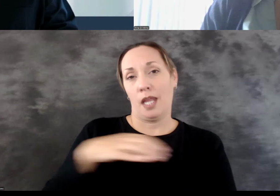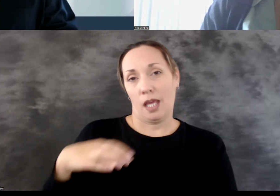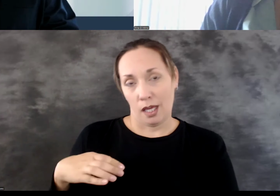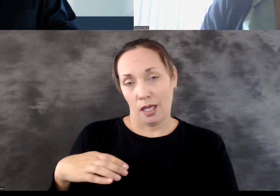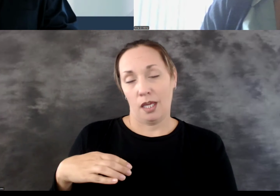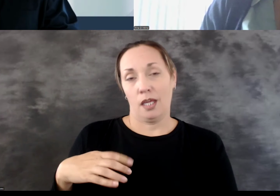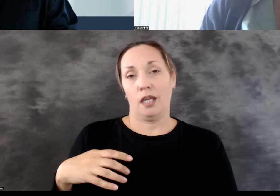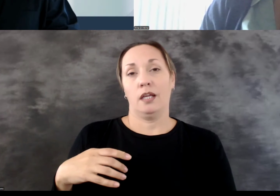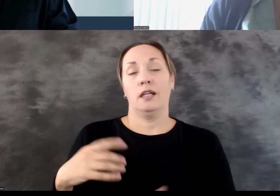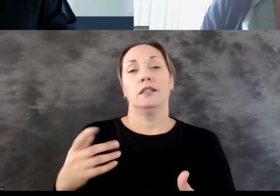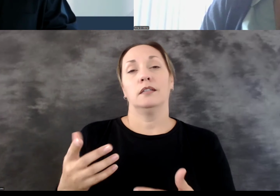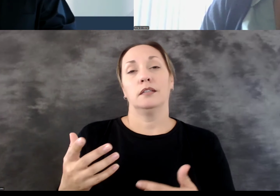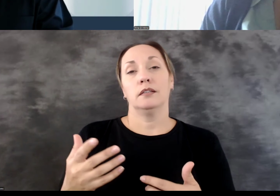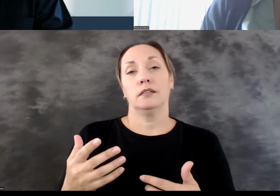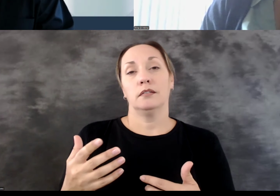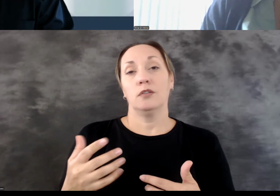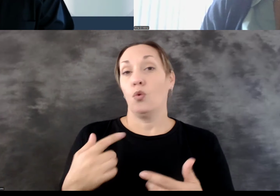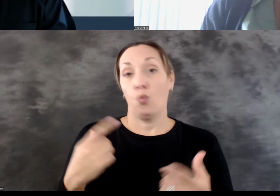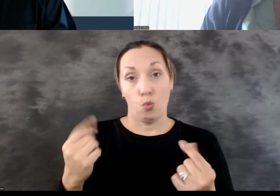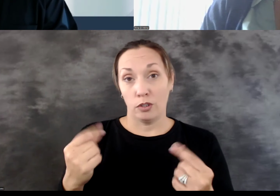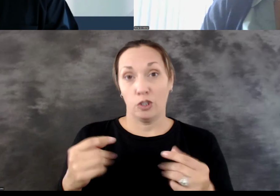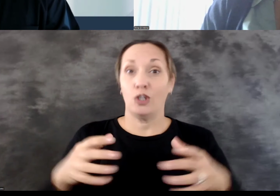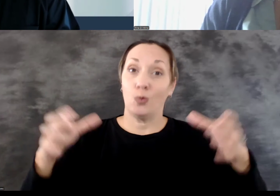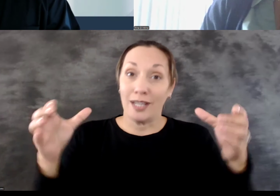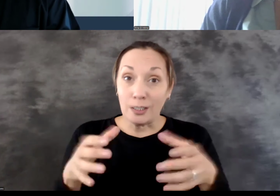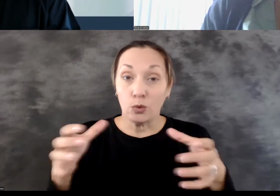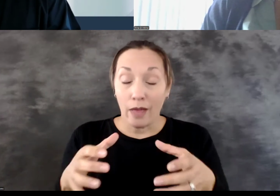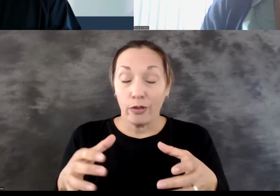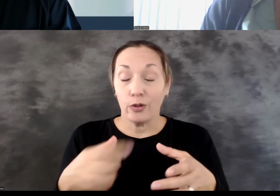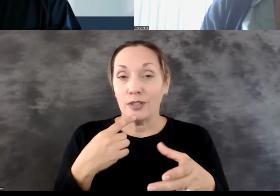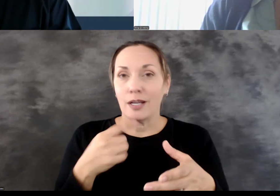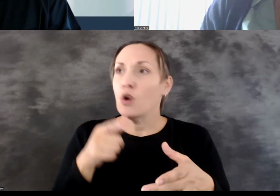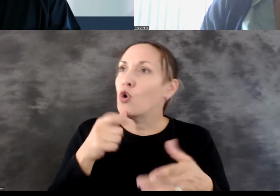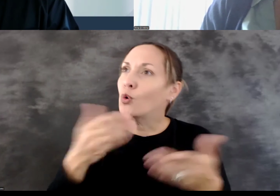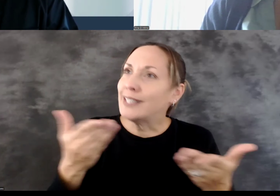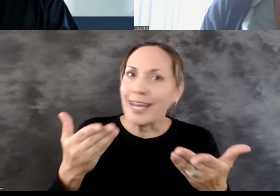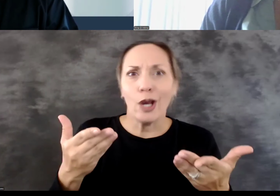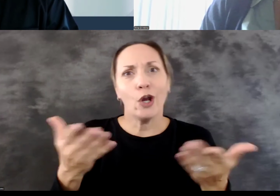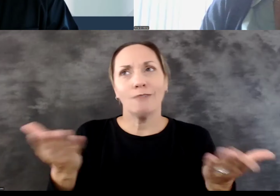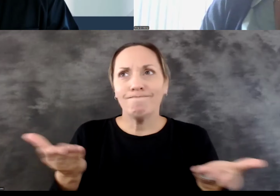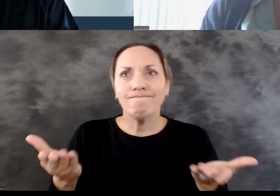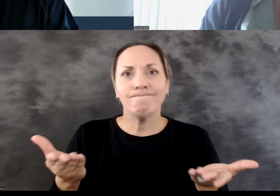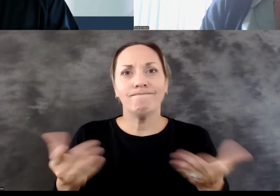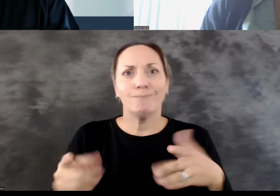um, you get together at the beginning and you say, who's here, who showed up, and who's got